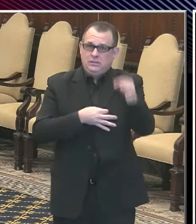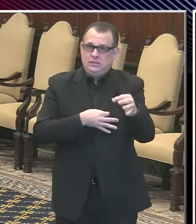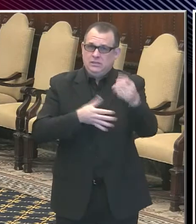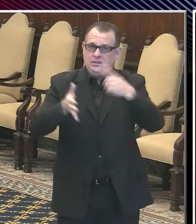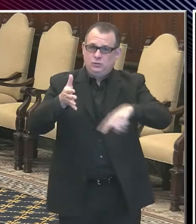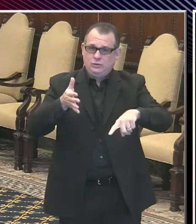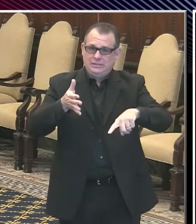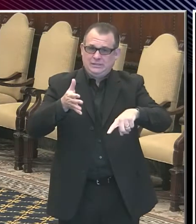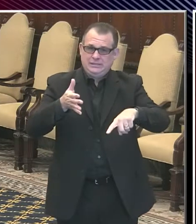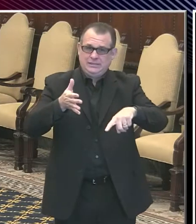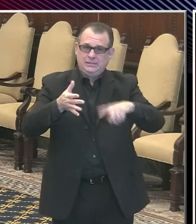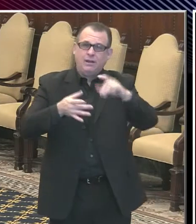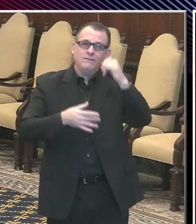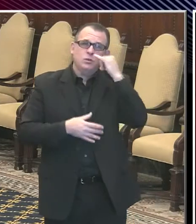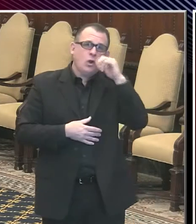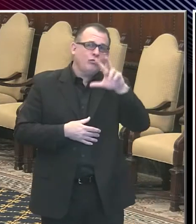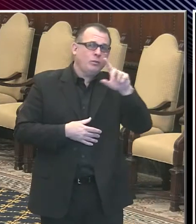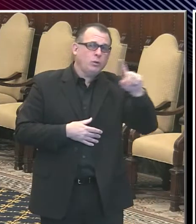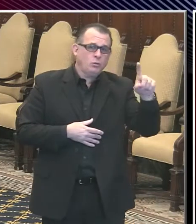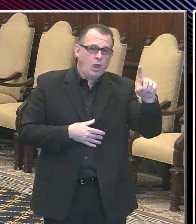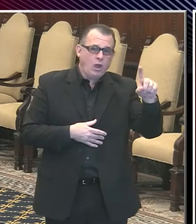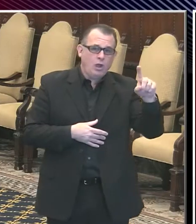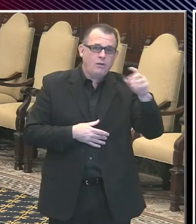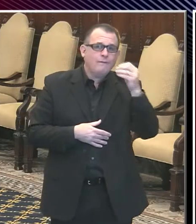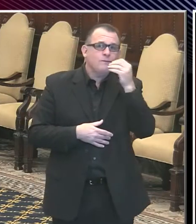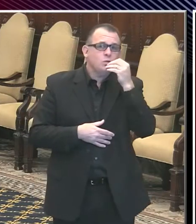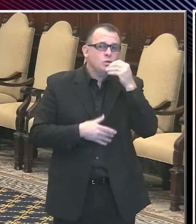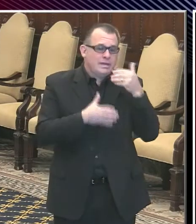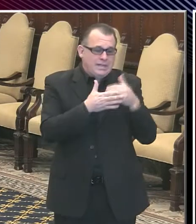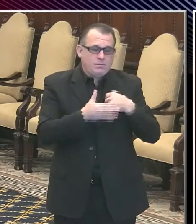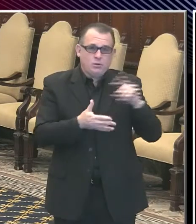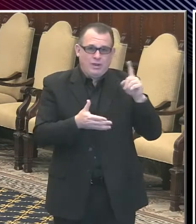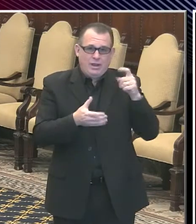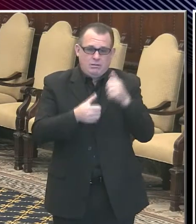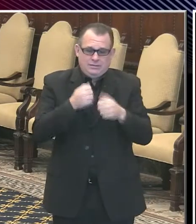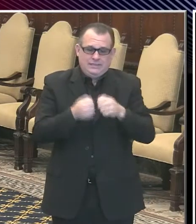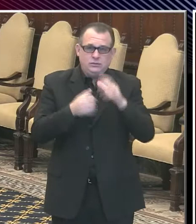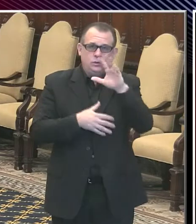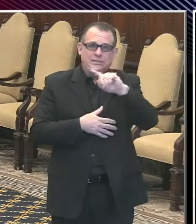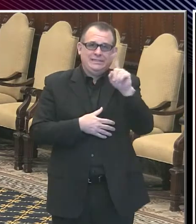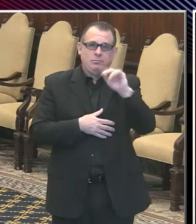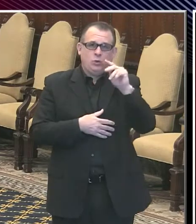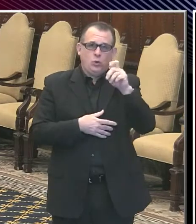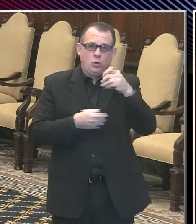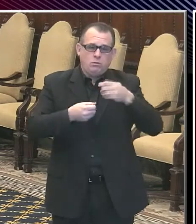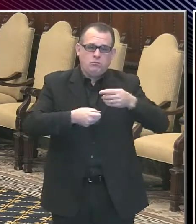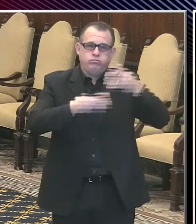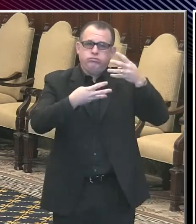call 311 for help finding a food pantry or text their zip code to